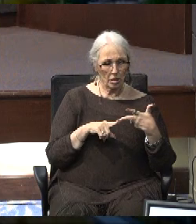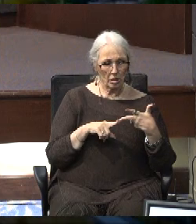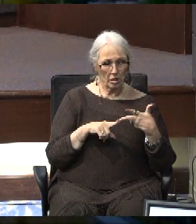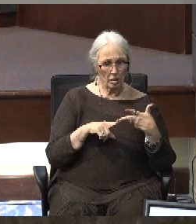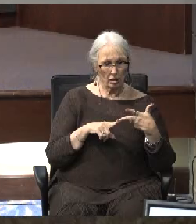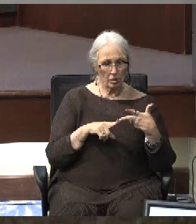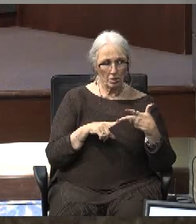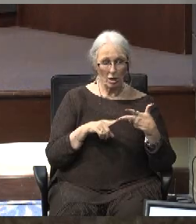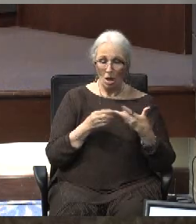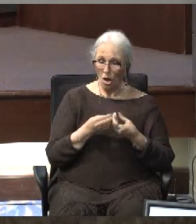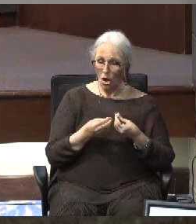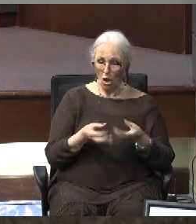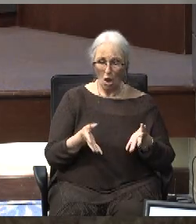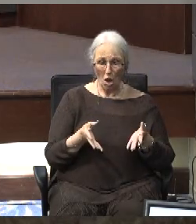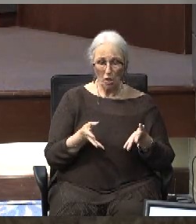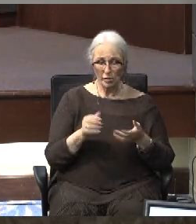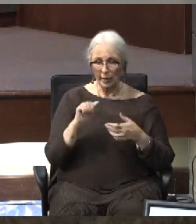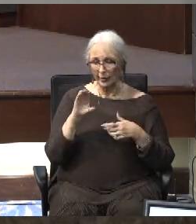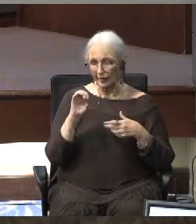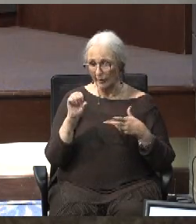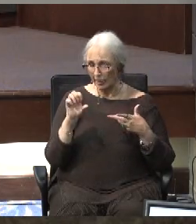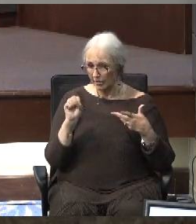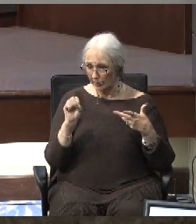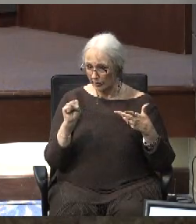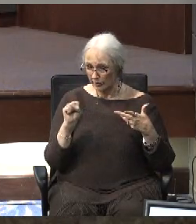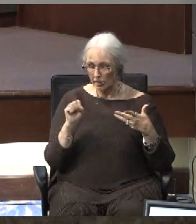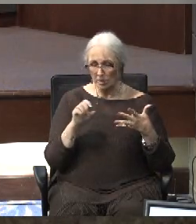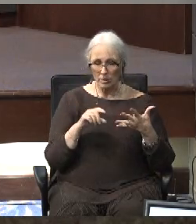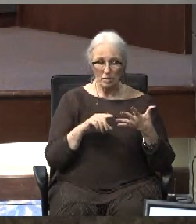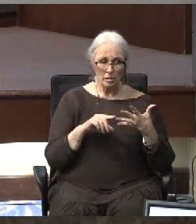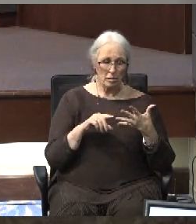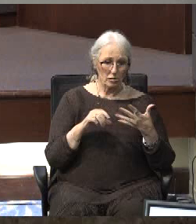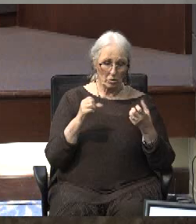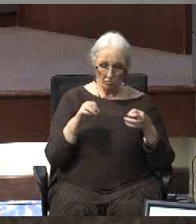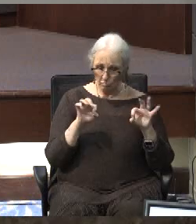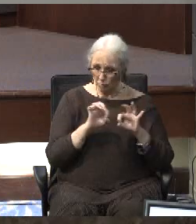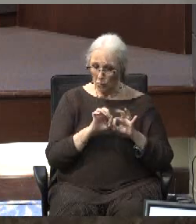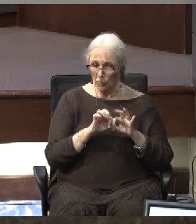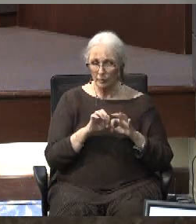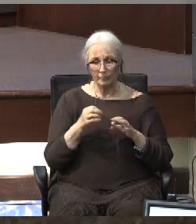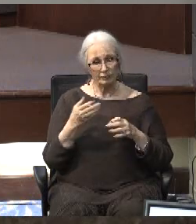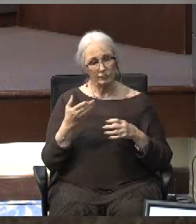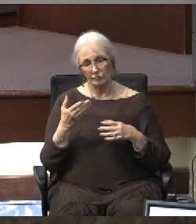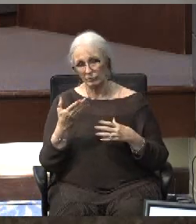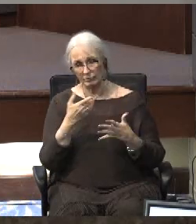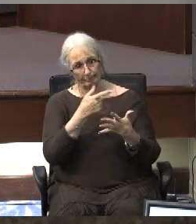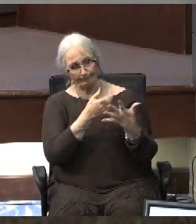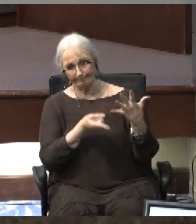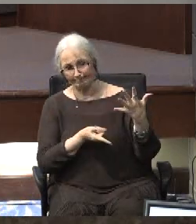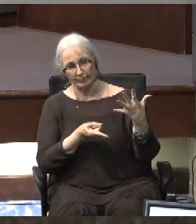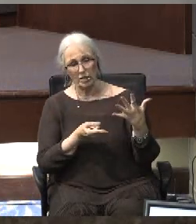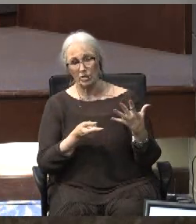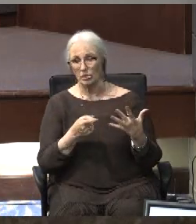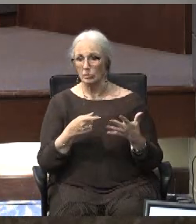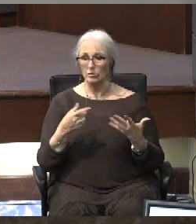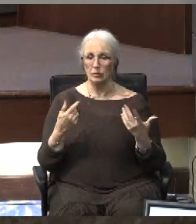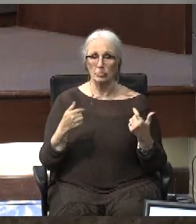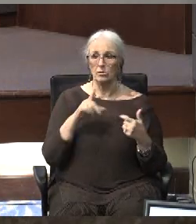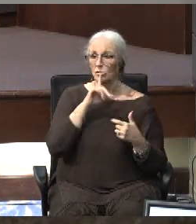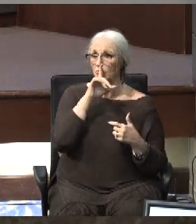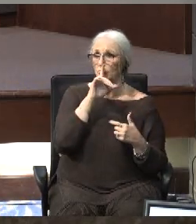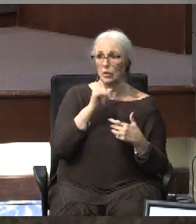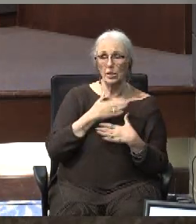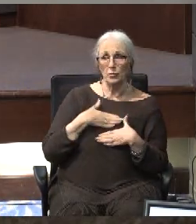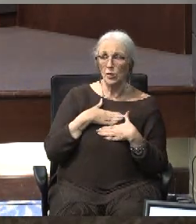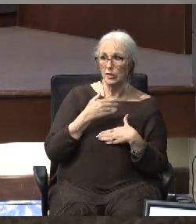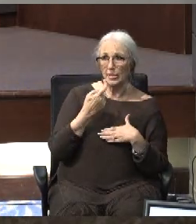a loss of access to those critical infrastructure elements it would be quite noted by our residents. And so I appreciate you bringing